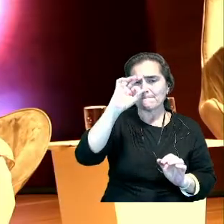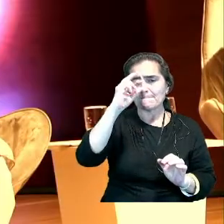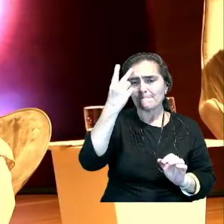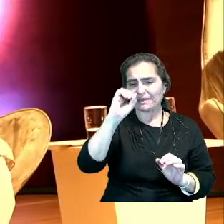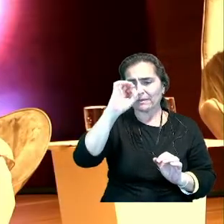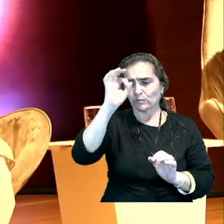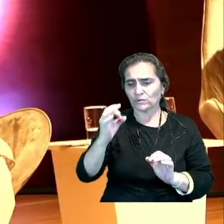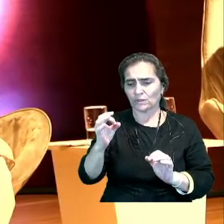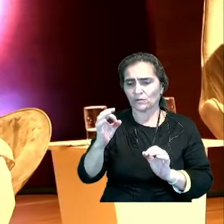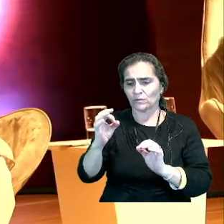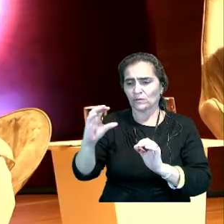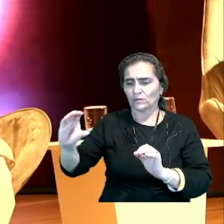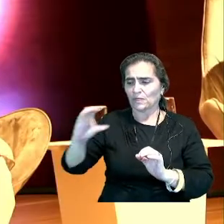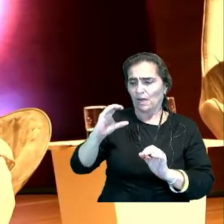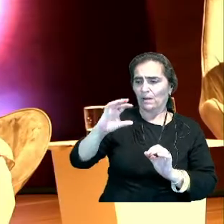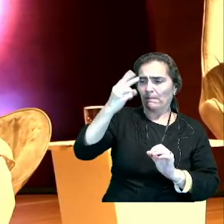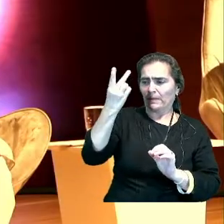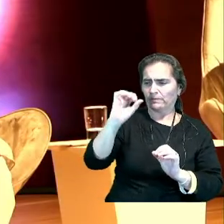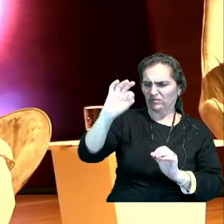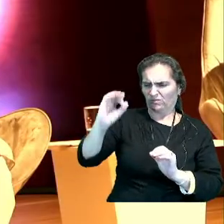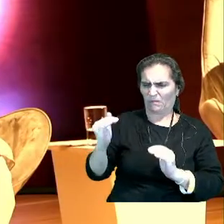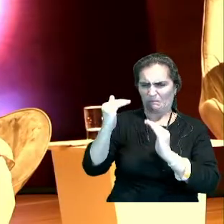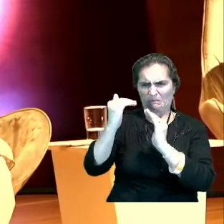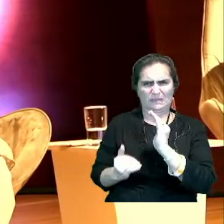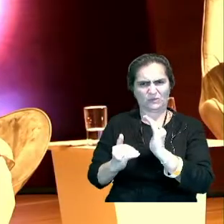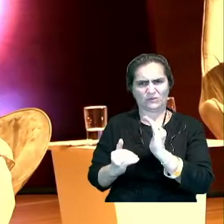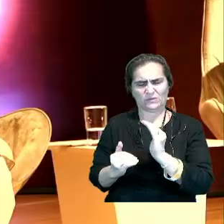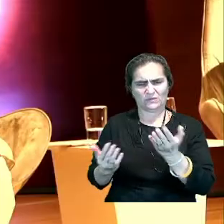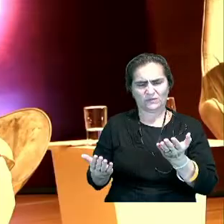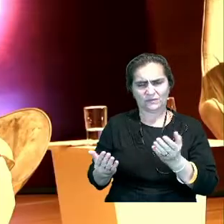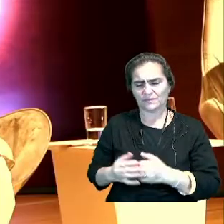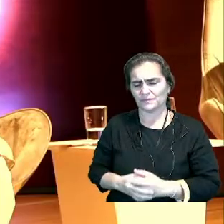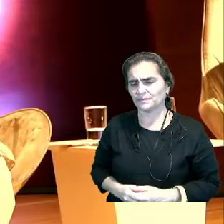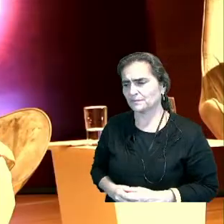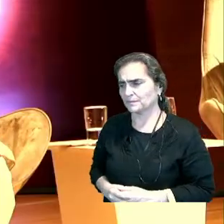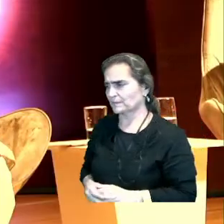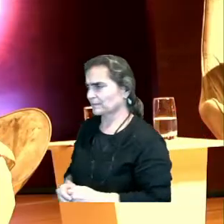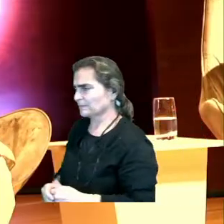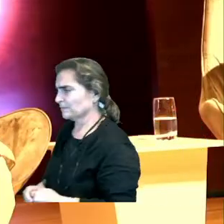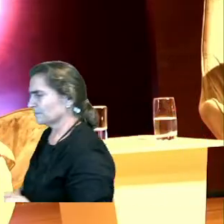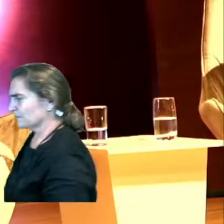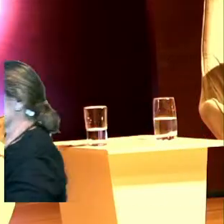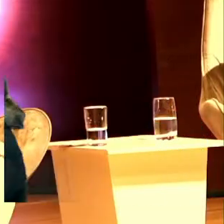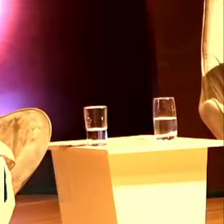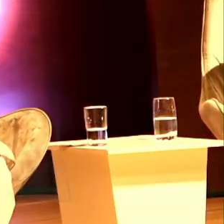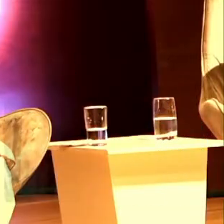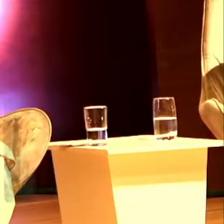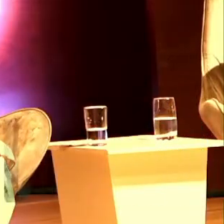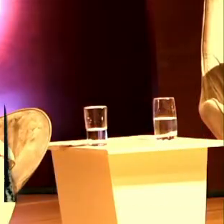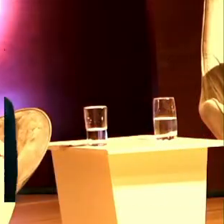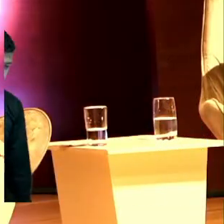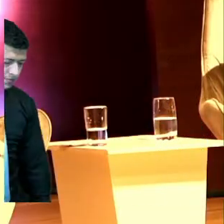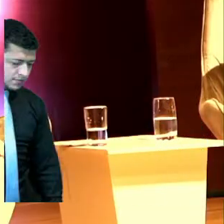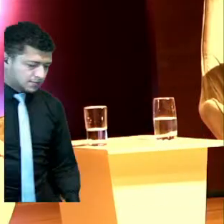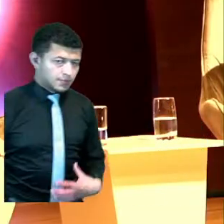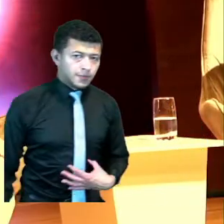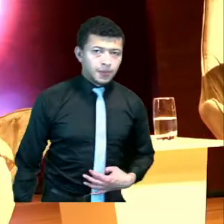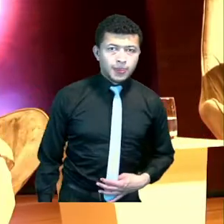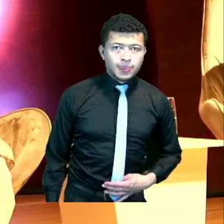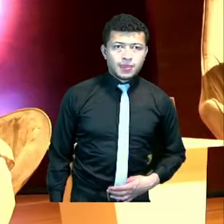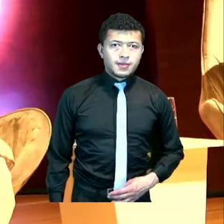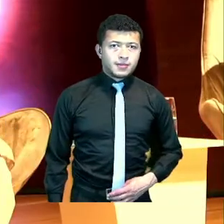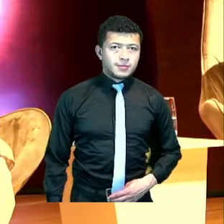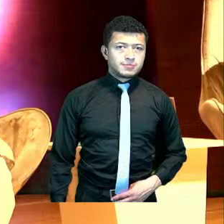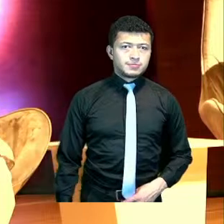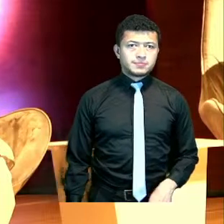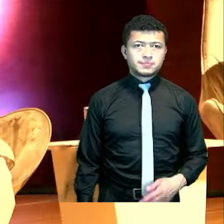equal work, when we find that there are certain professions that are still dominated by men and that women have a hard